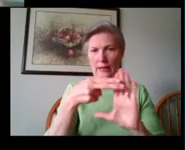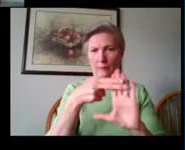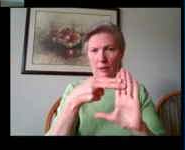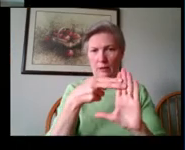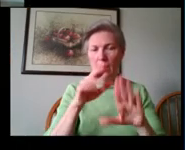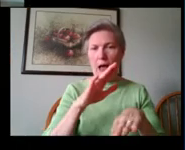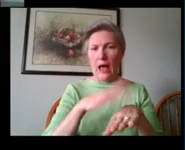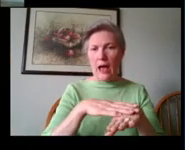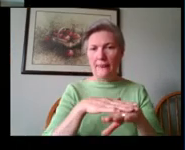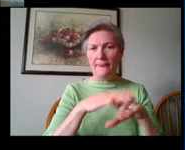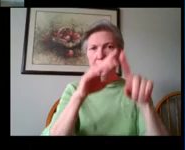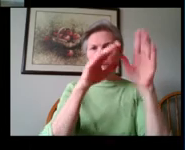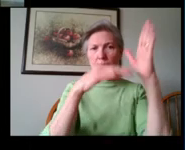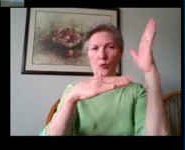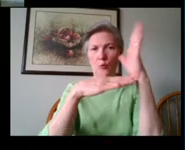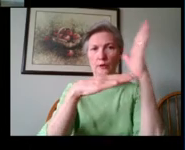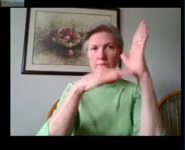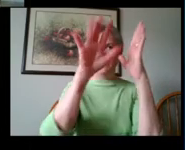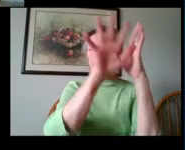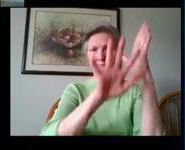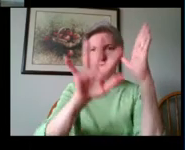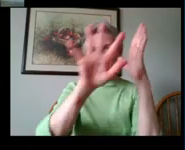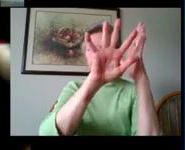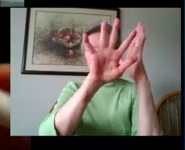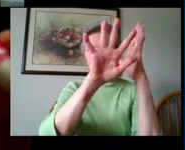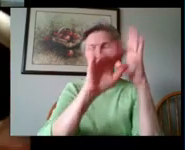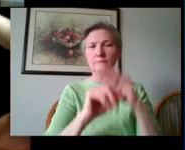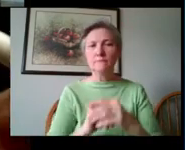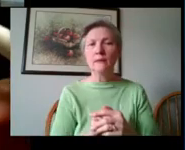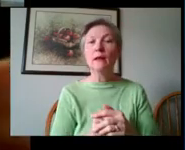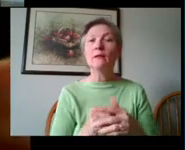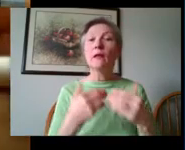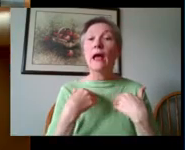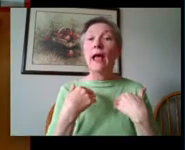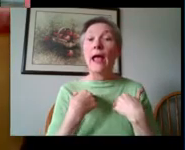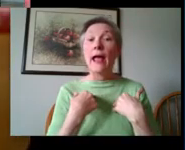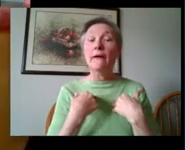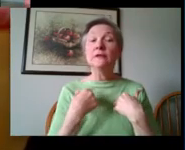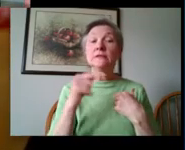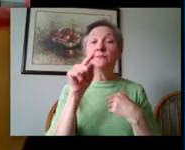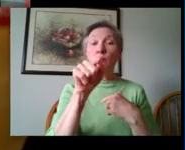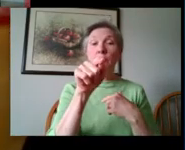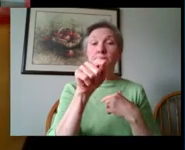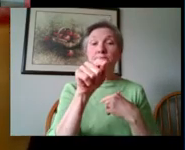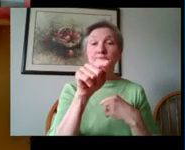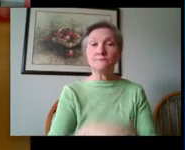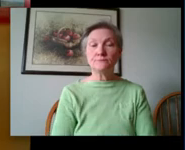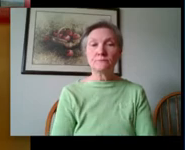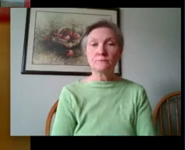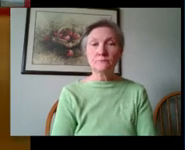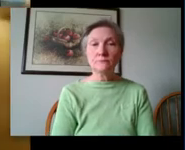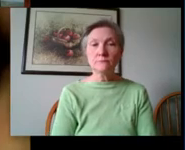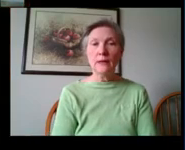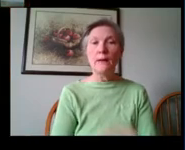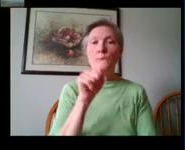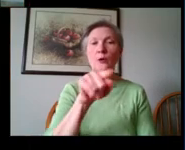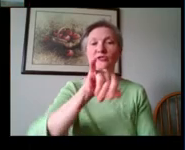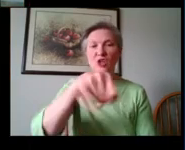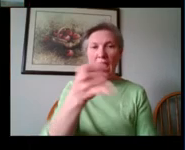coordinate plane. So let's say that I've got this random point right here, and we'll call it point